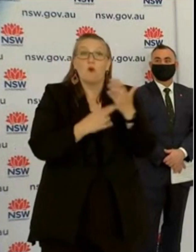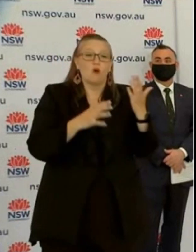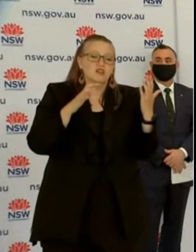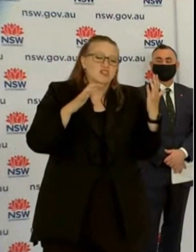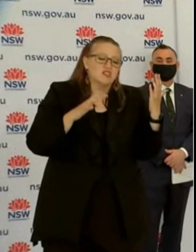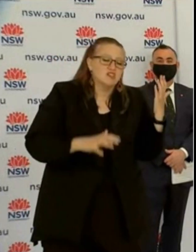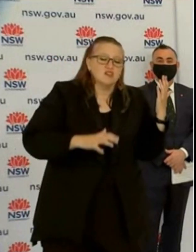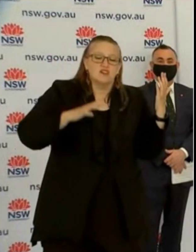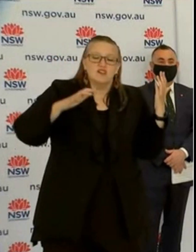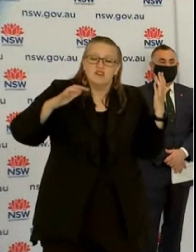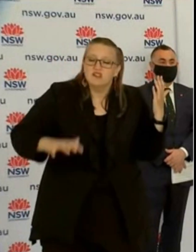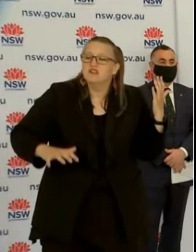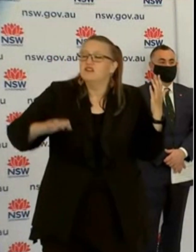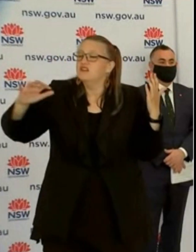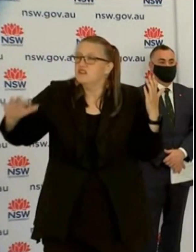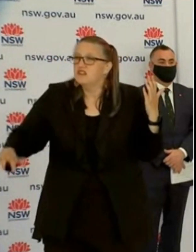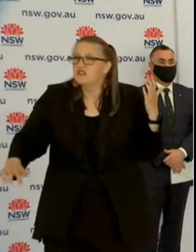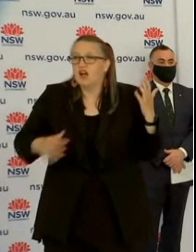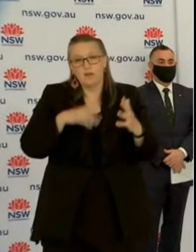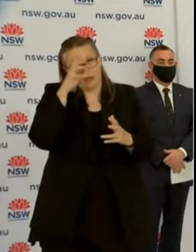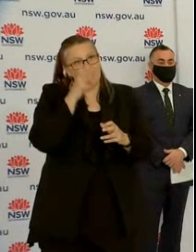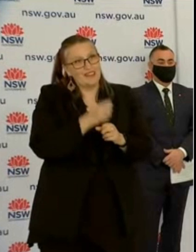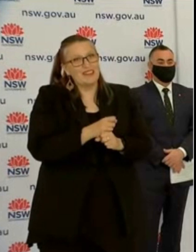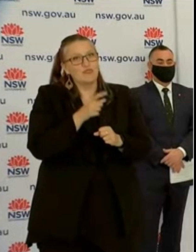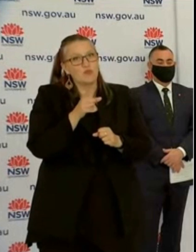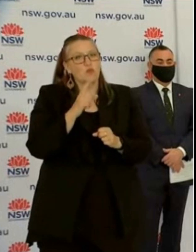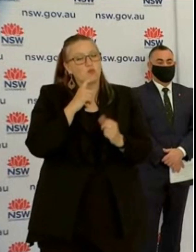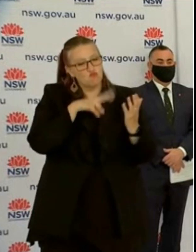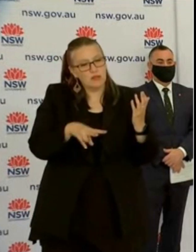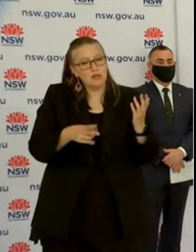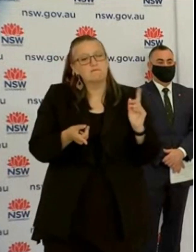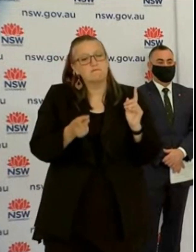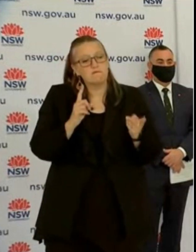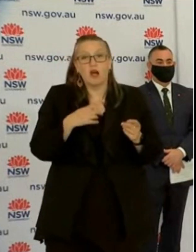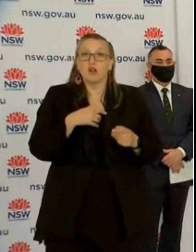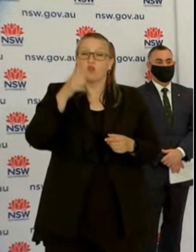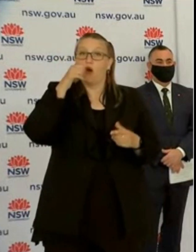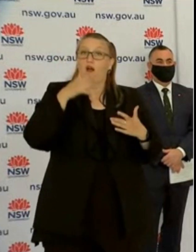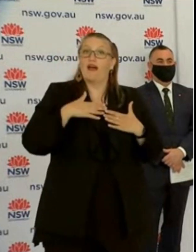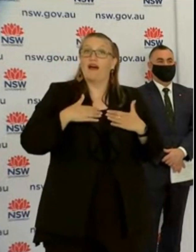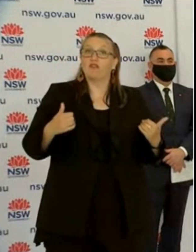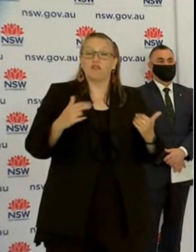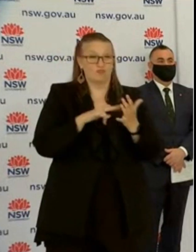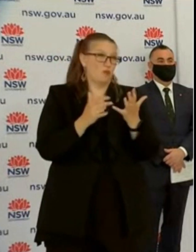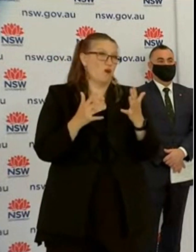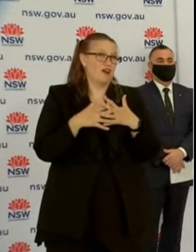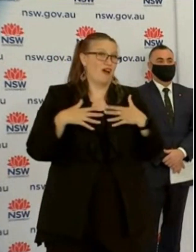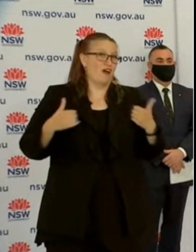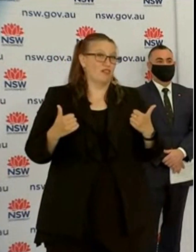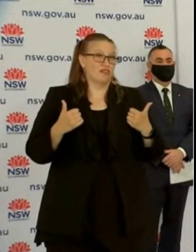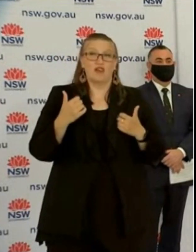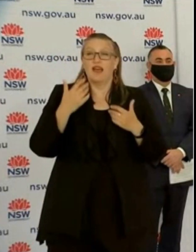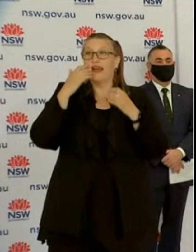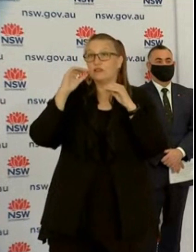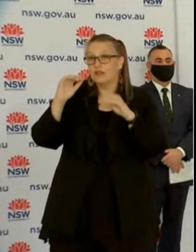which I trust will very much inform and is informing the work of New South Wales Health and